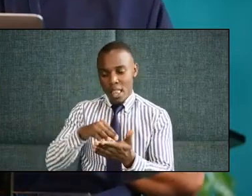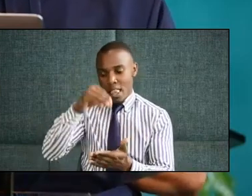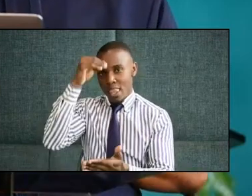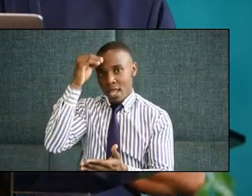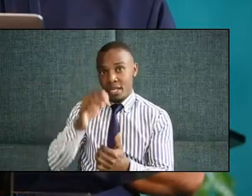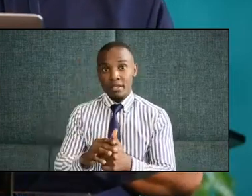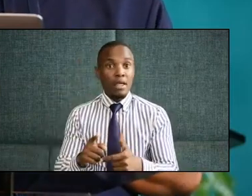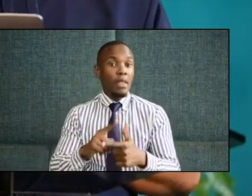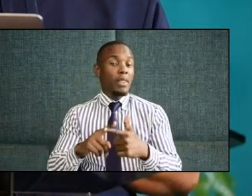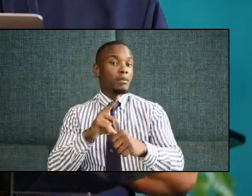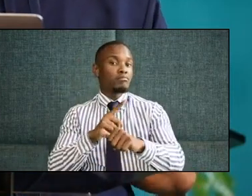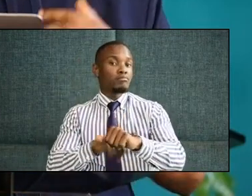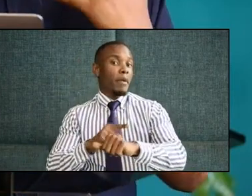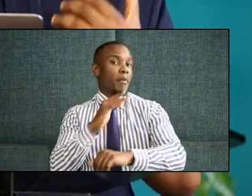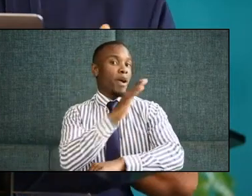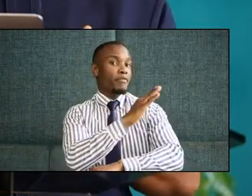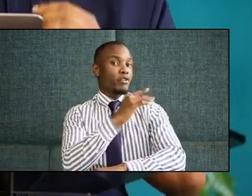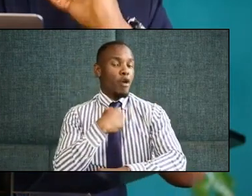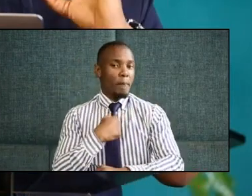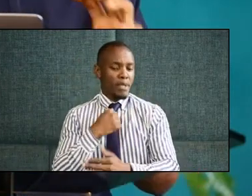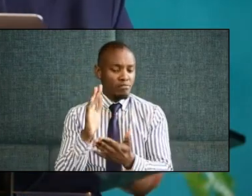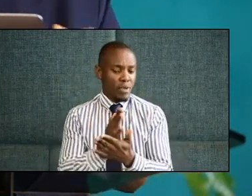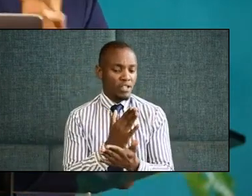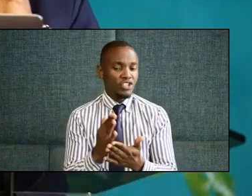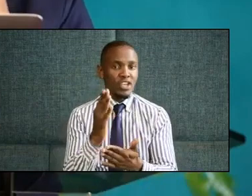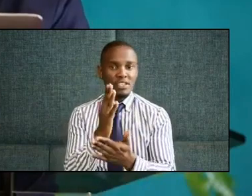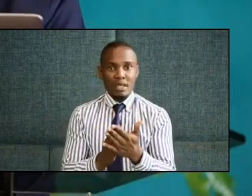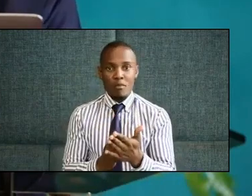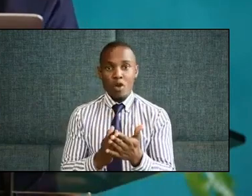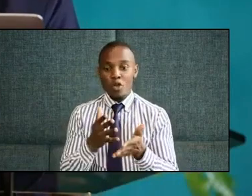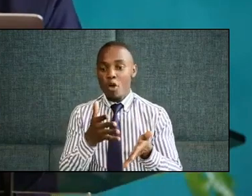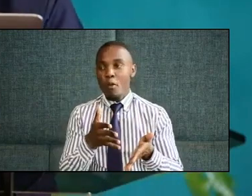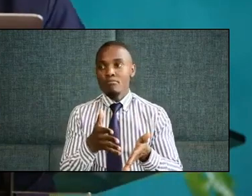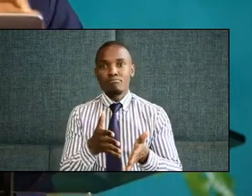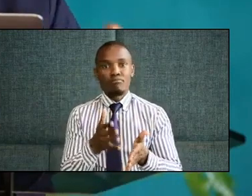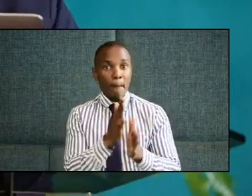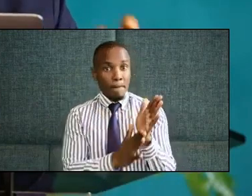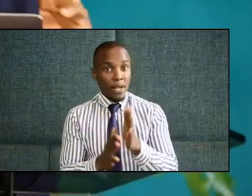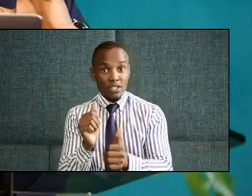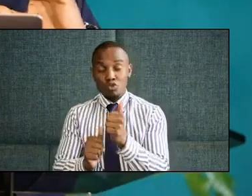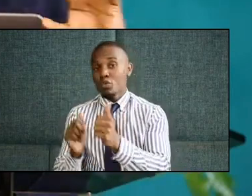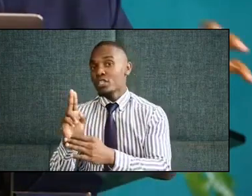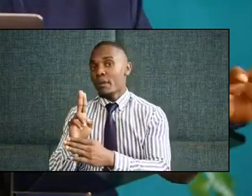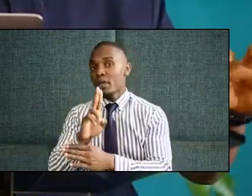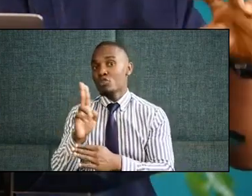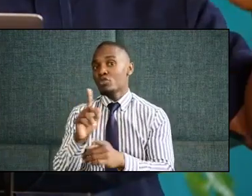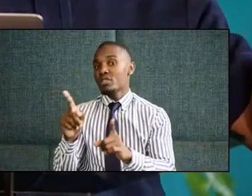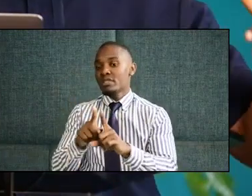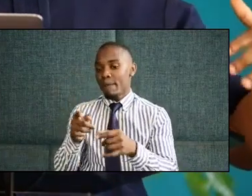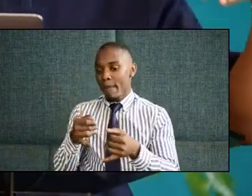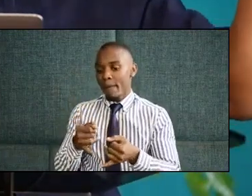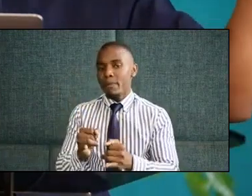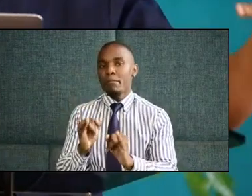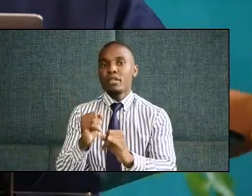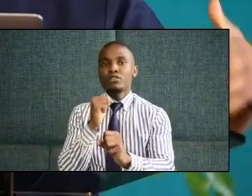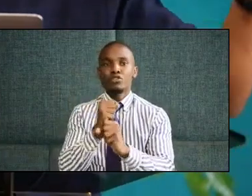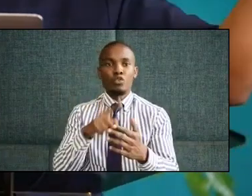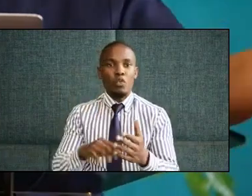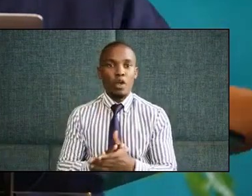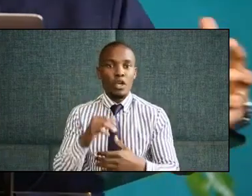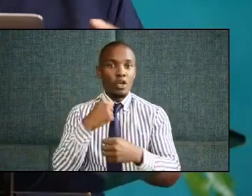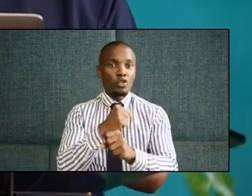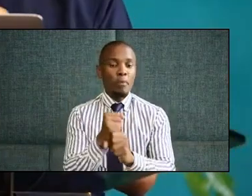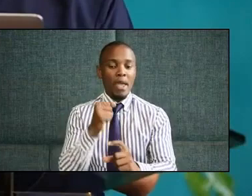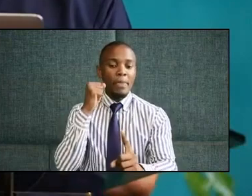the afternoon, I will share with you some strategic modules that are being used and implemented to make the